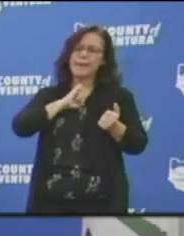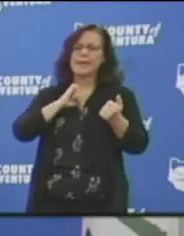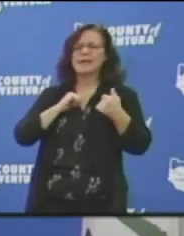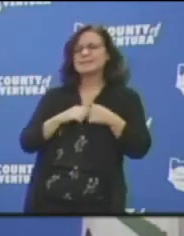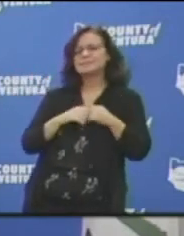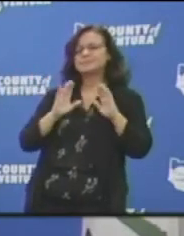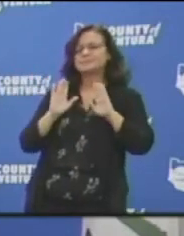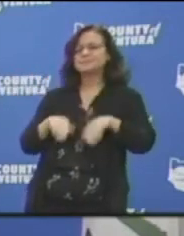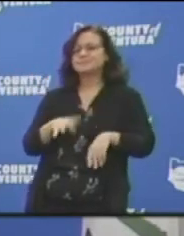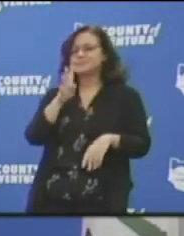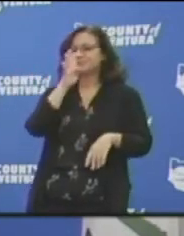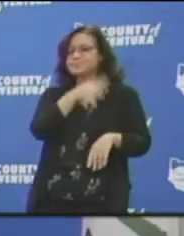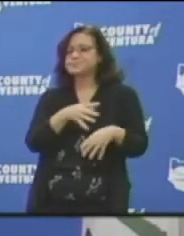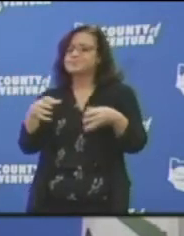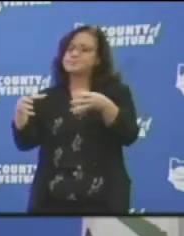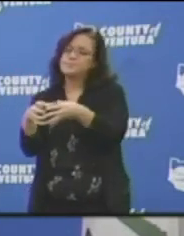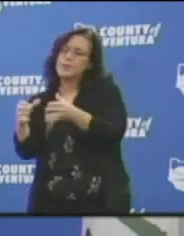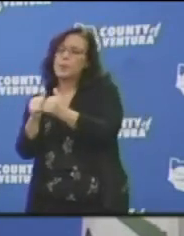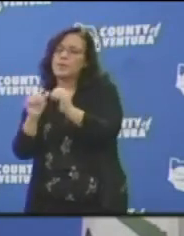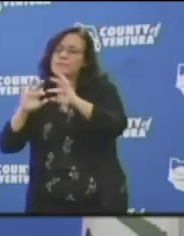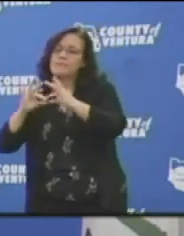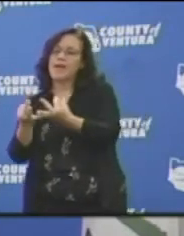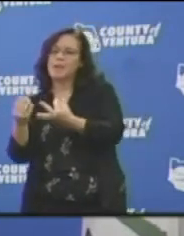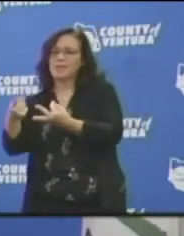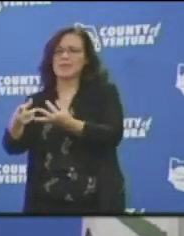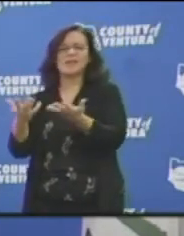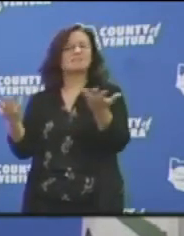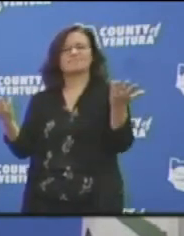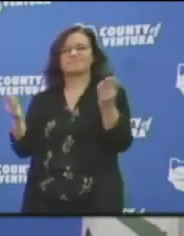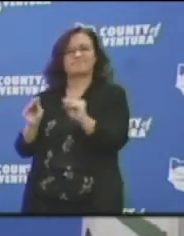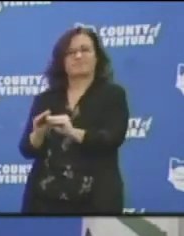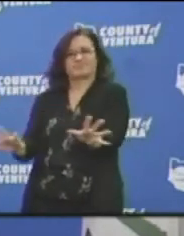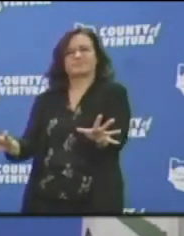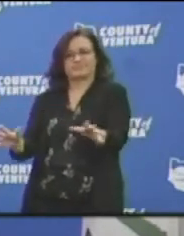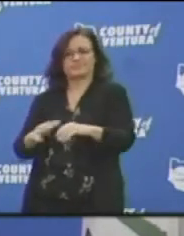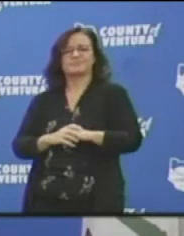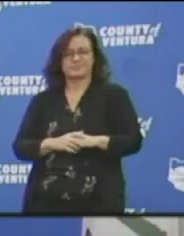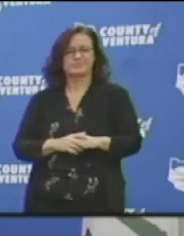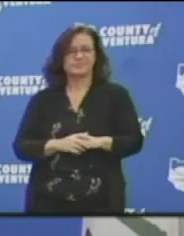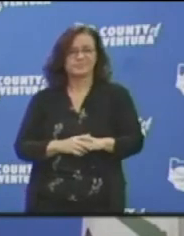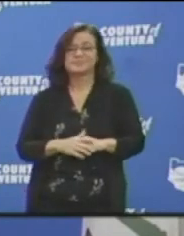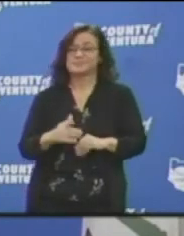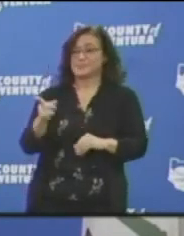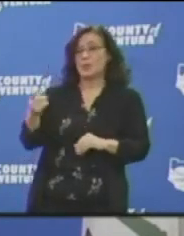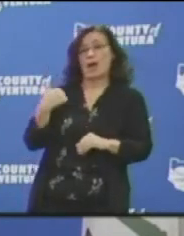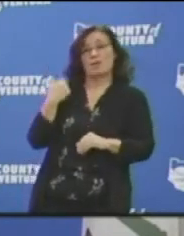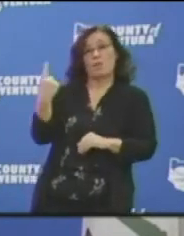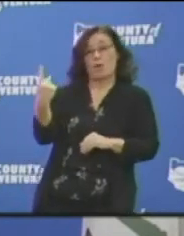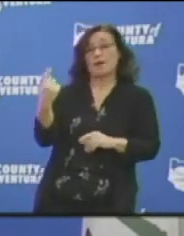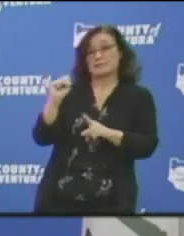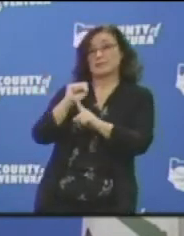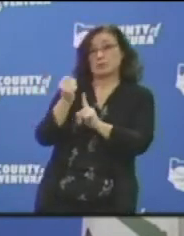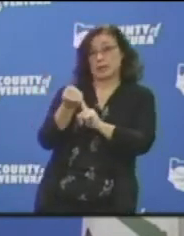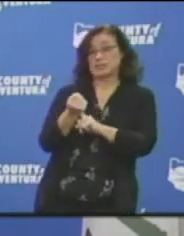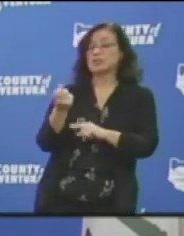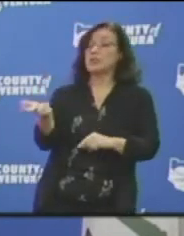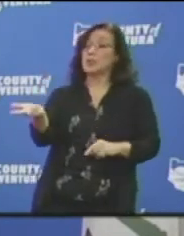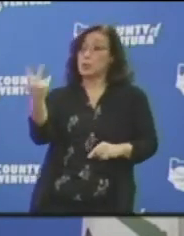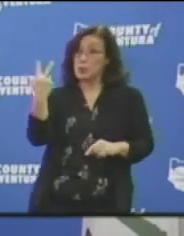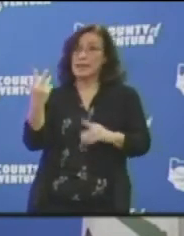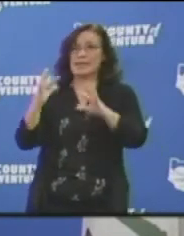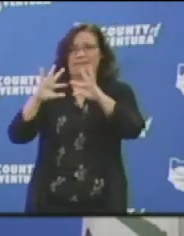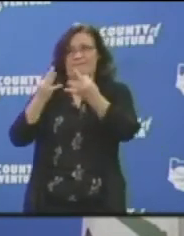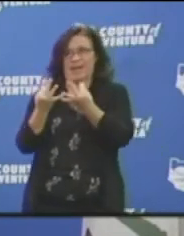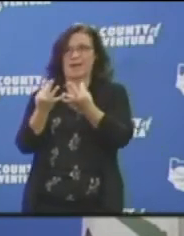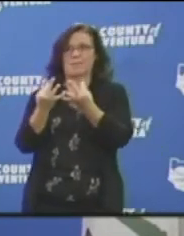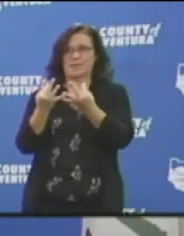quarantine. We've had one instance where we actually had 3 family members at the same time